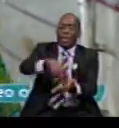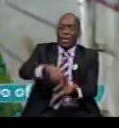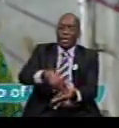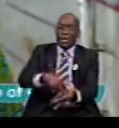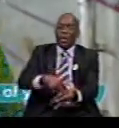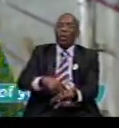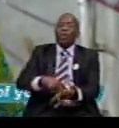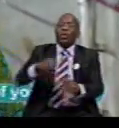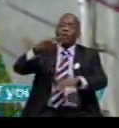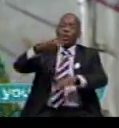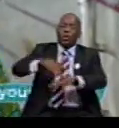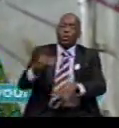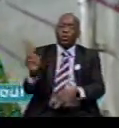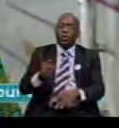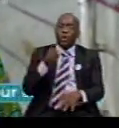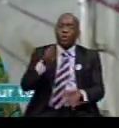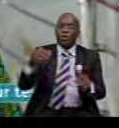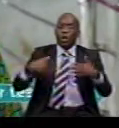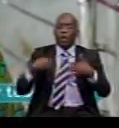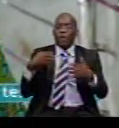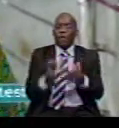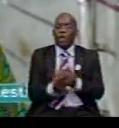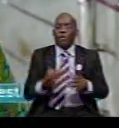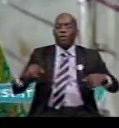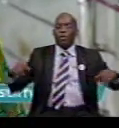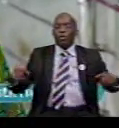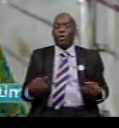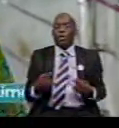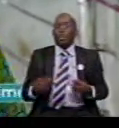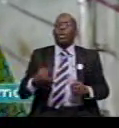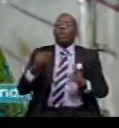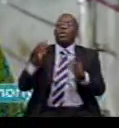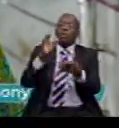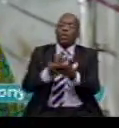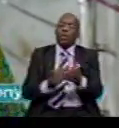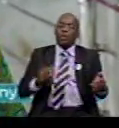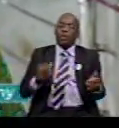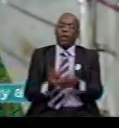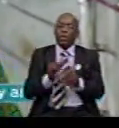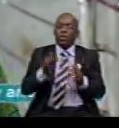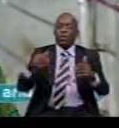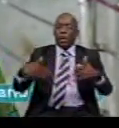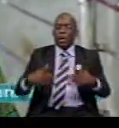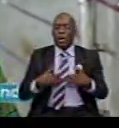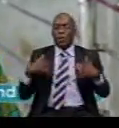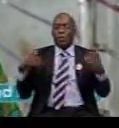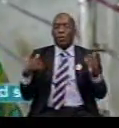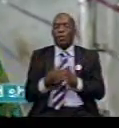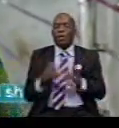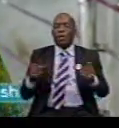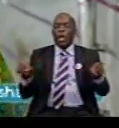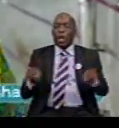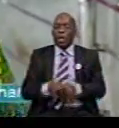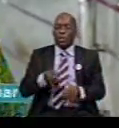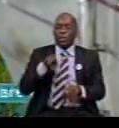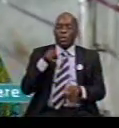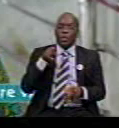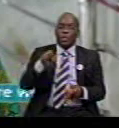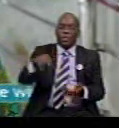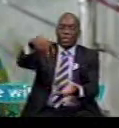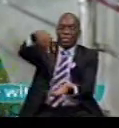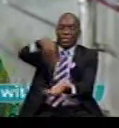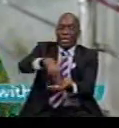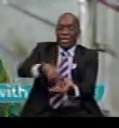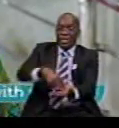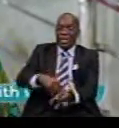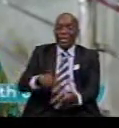dun ko si fi gbagbo ro mo pe on ti riwo san bi mo se diduduro bayi tori bi mo se na ro